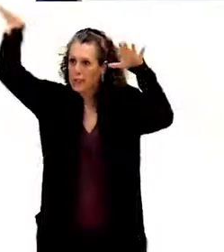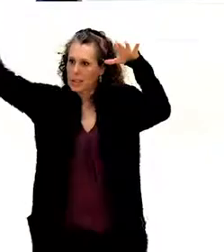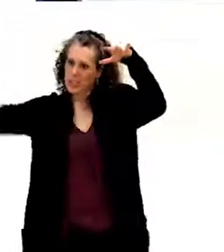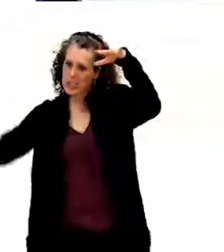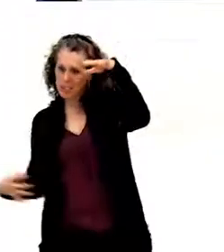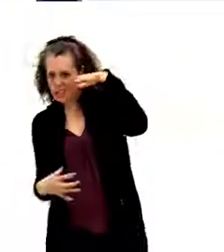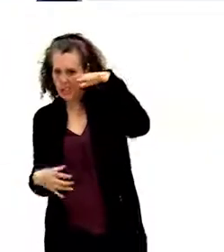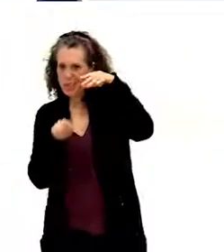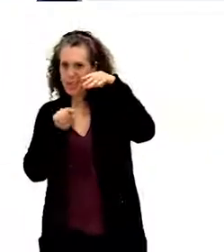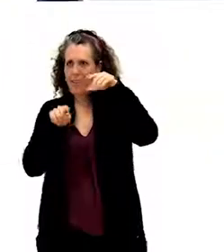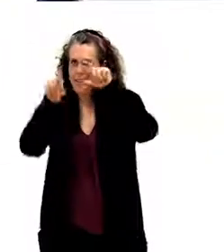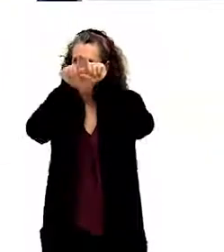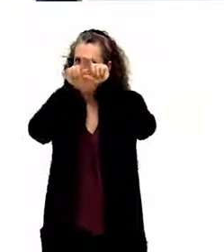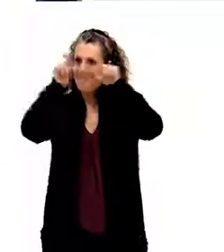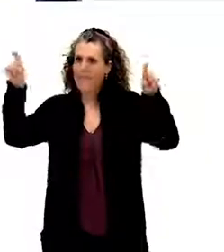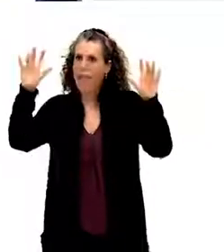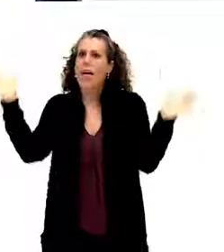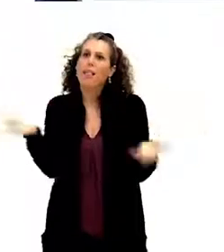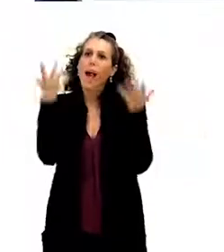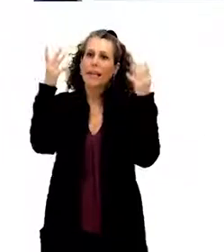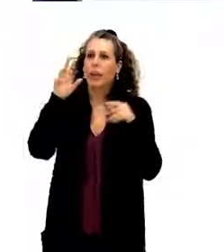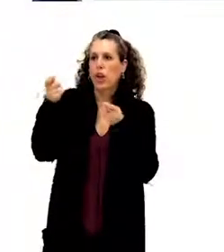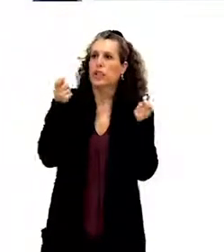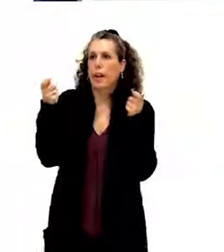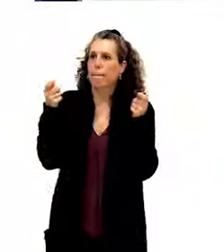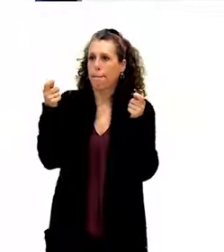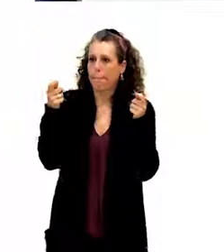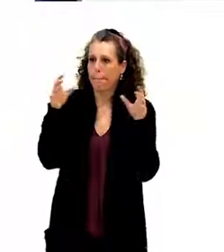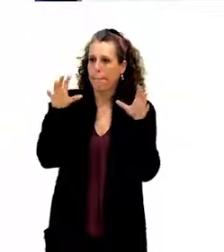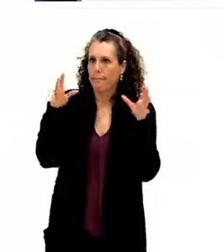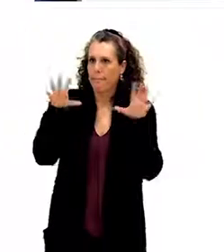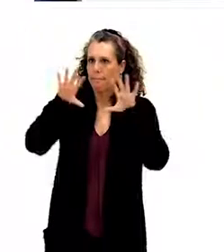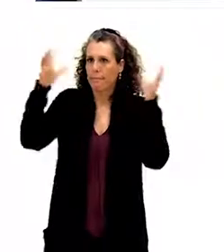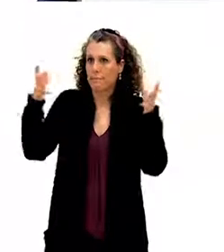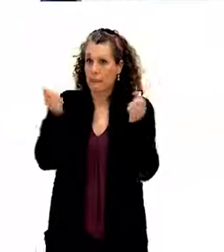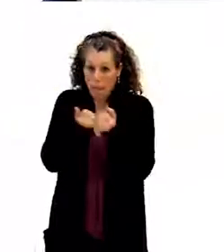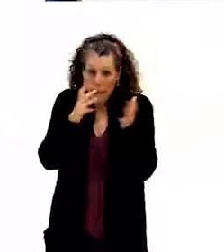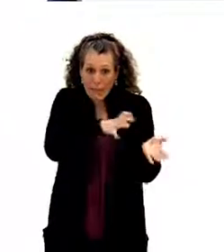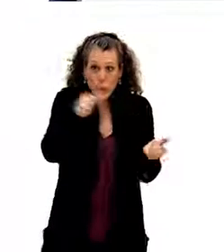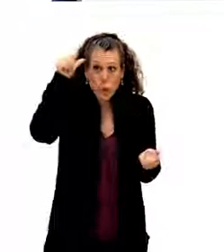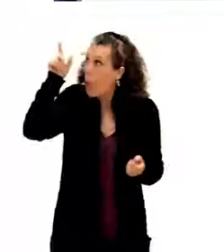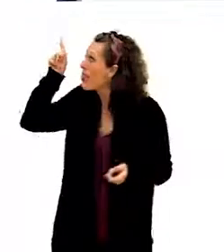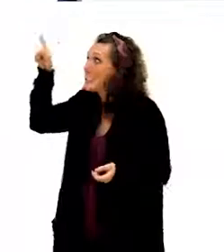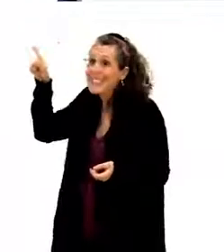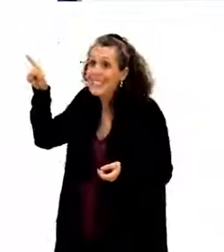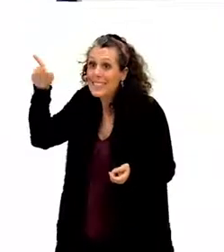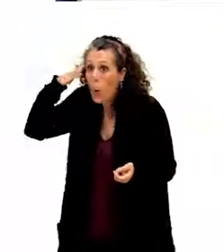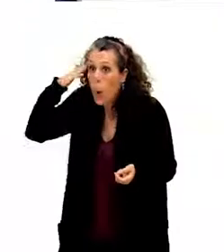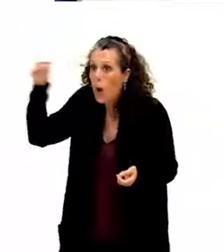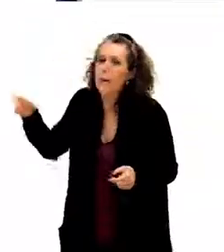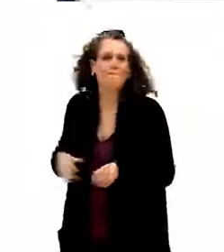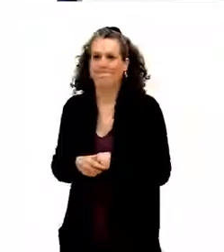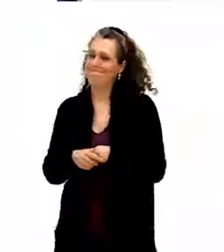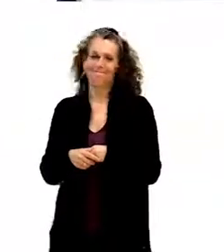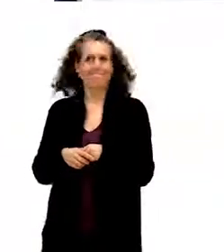last iteration of the light regime. How many member states know that? Not many. Again, another